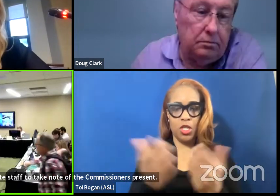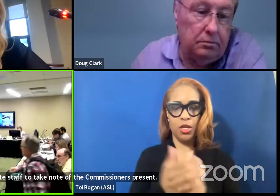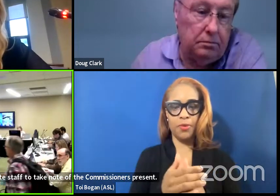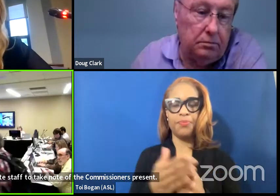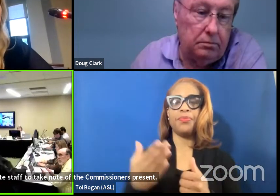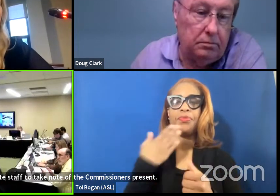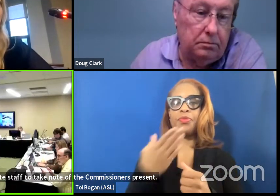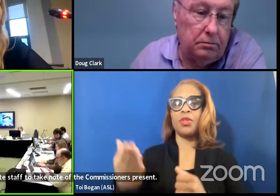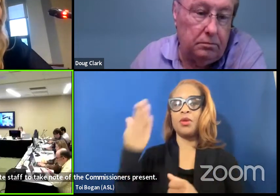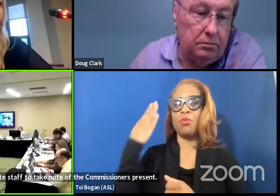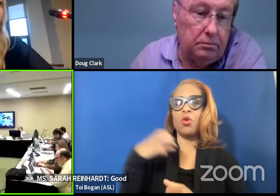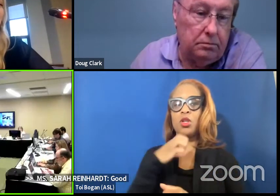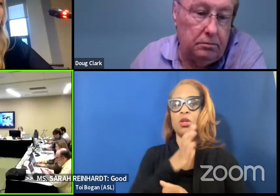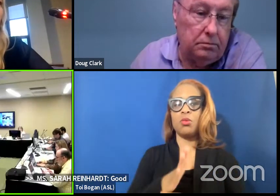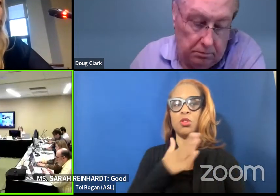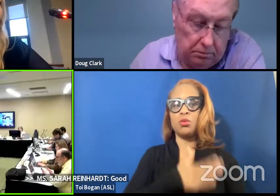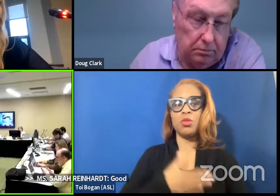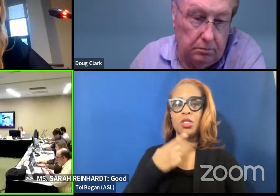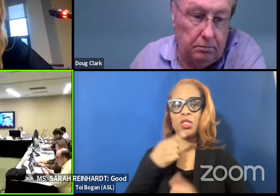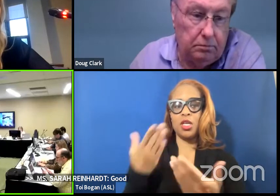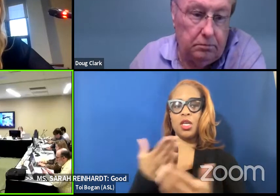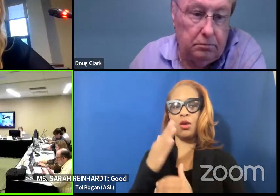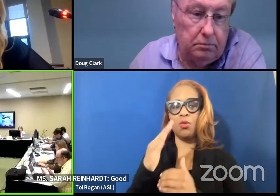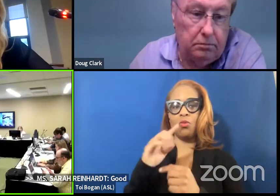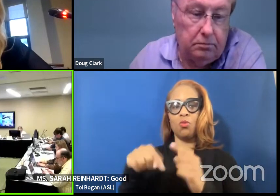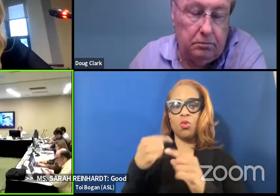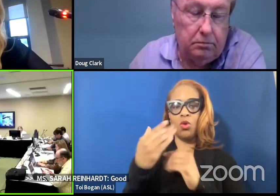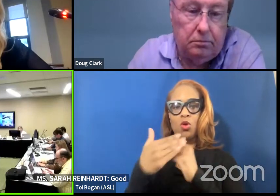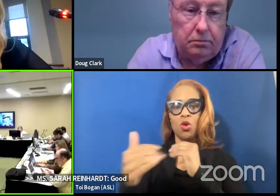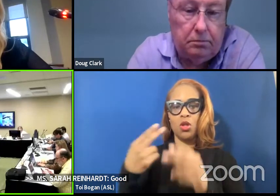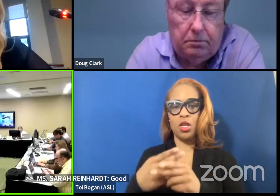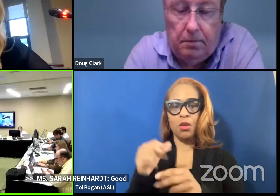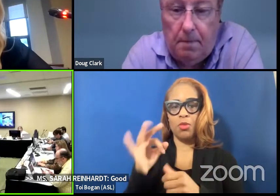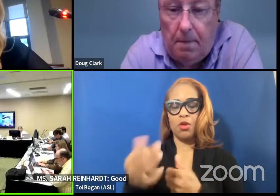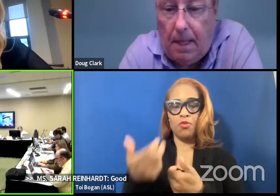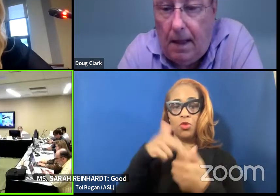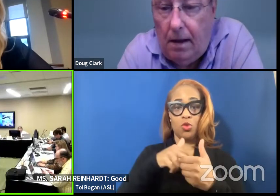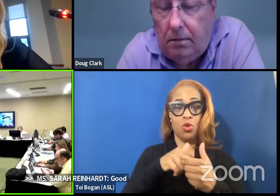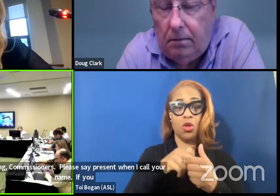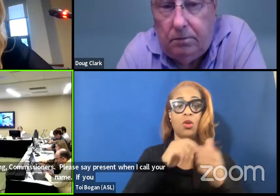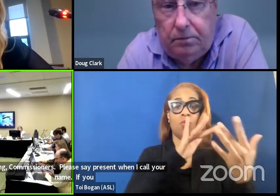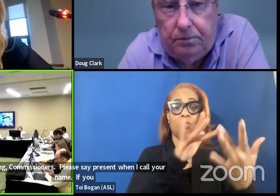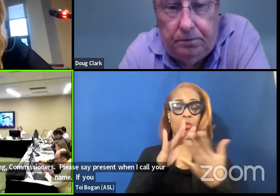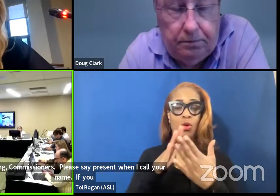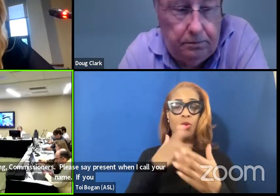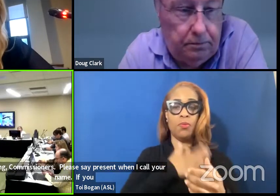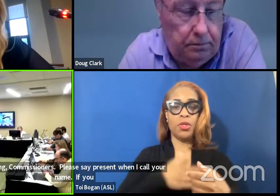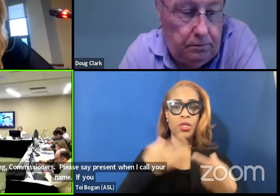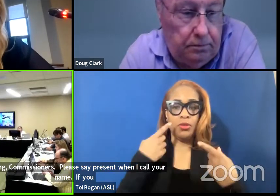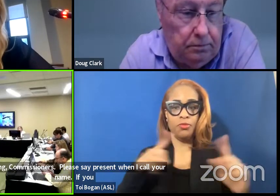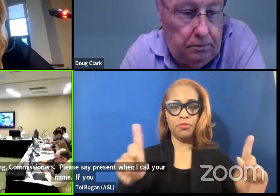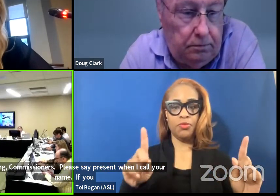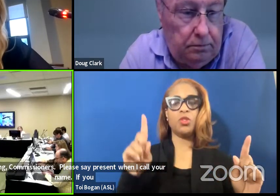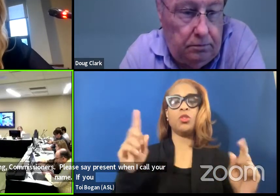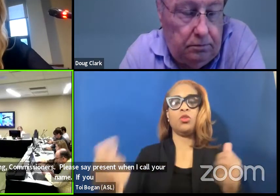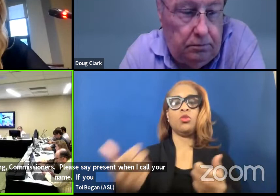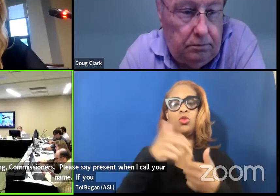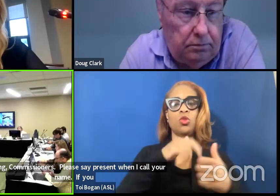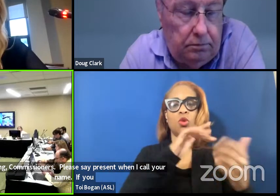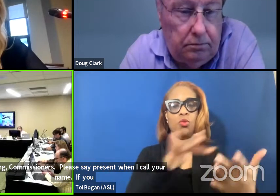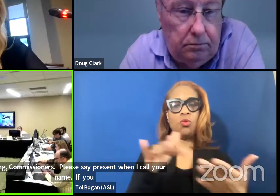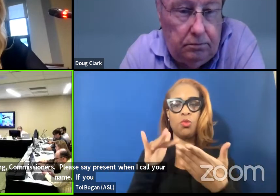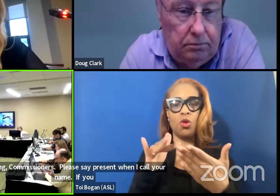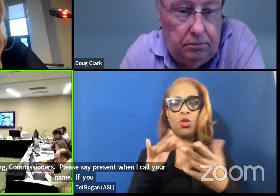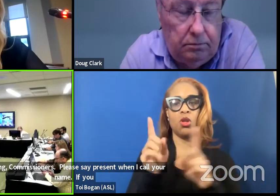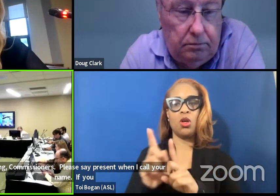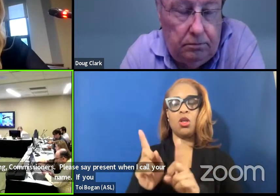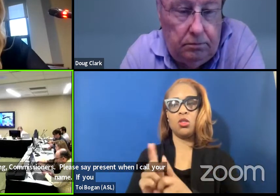commissioners please stay present when i call your name if you're attending today's meeting remotely please disclose during roll call that you are attending remotely